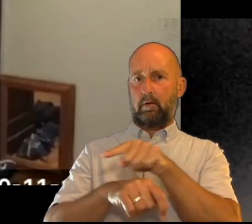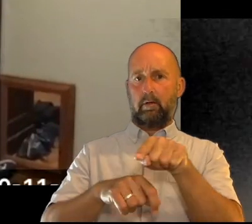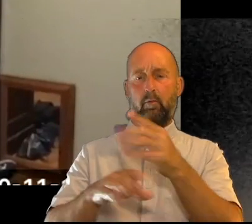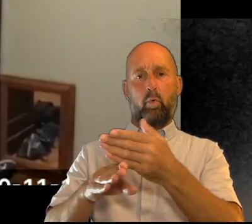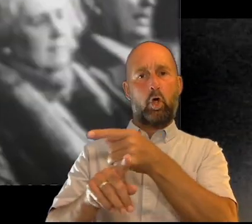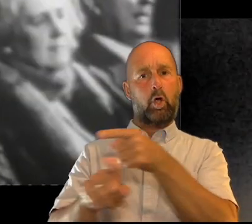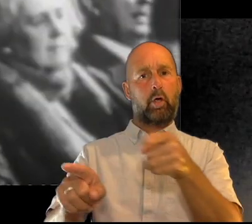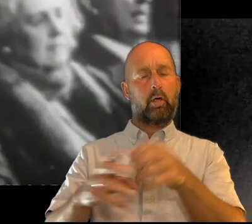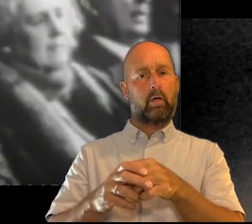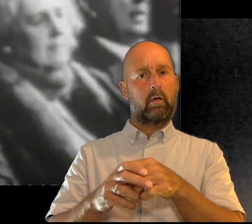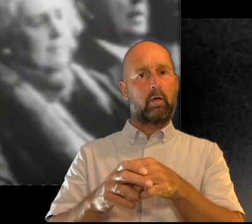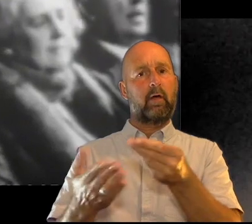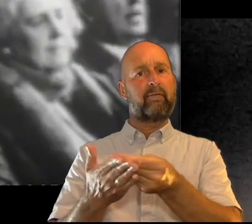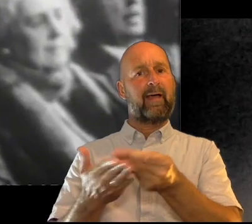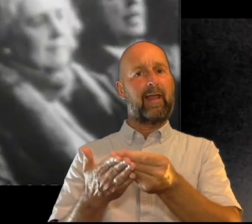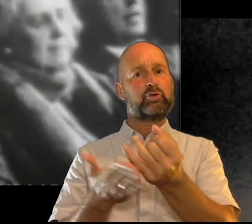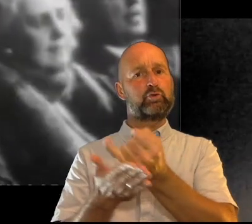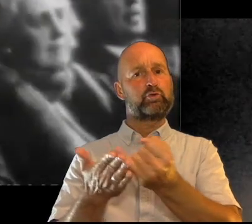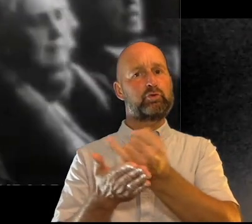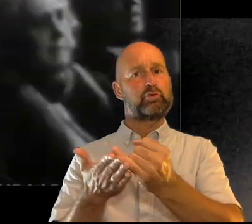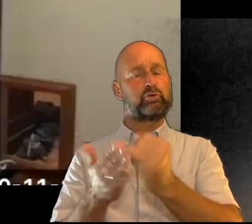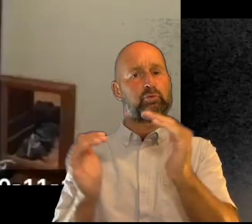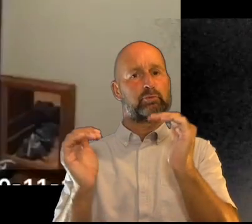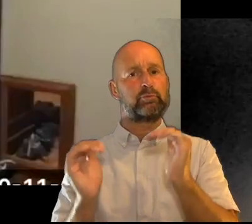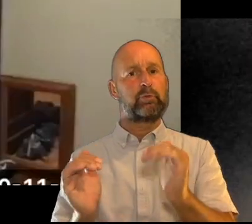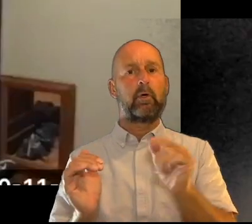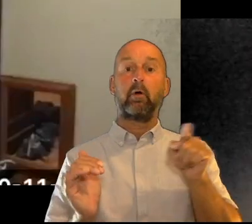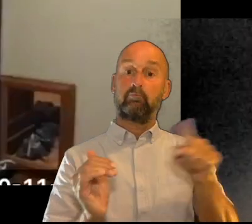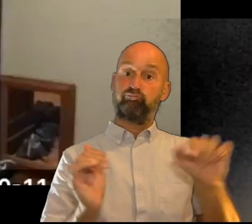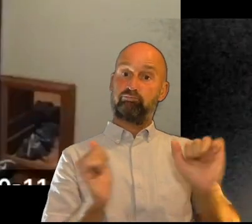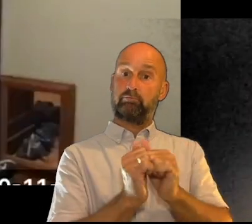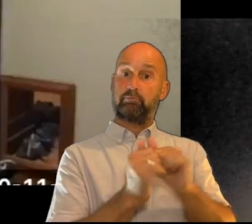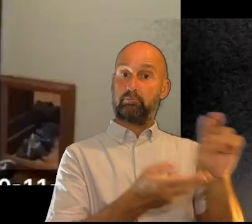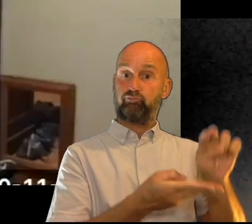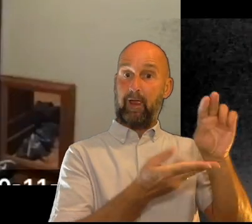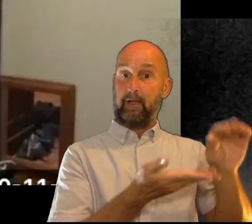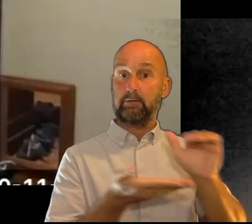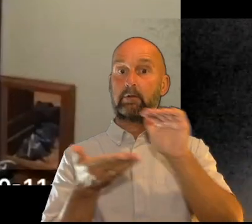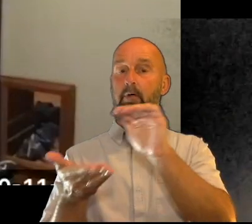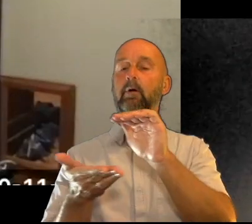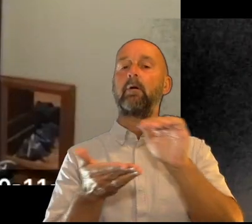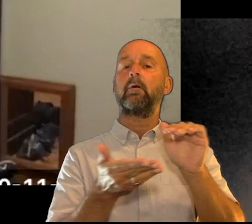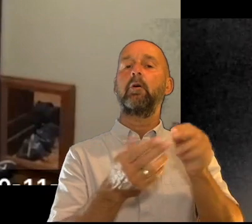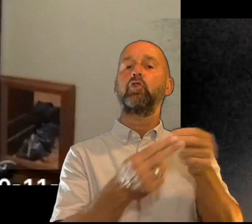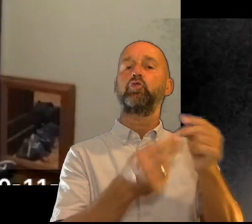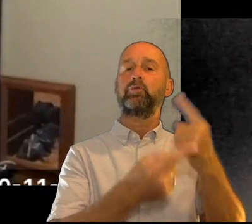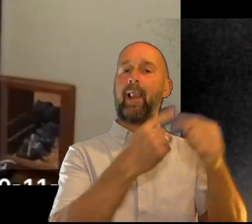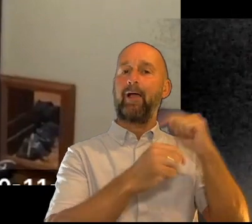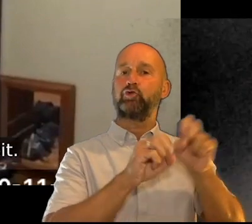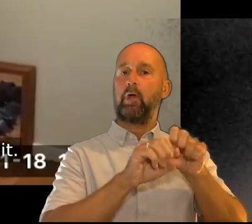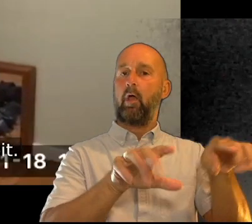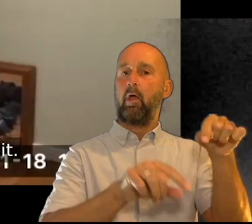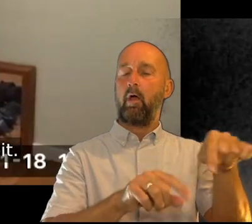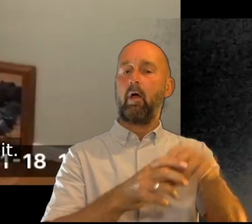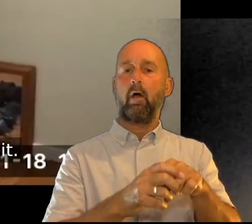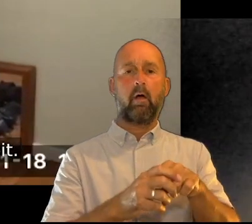employees were not doing very well financially, and he did give them all a raise. And this became a news story sort of last year,